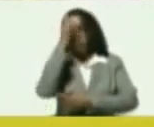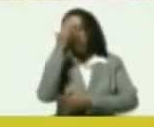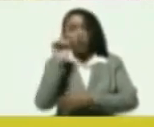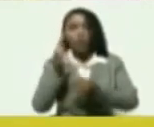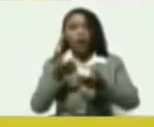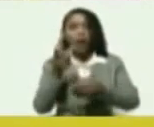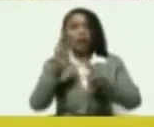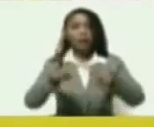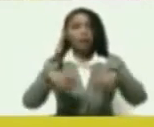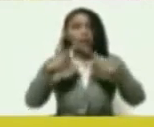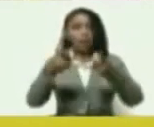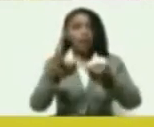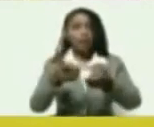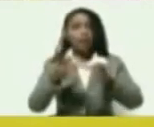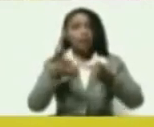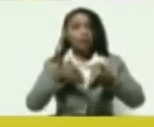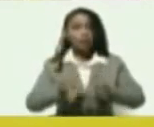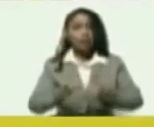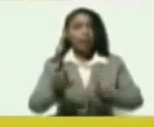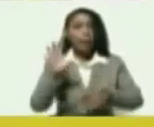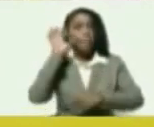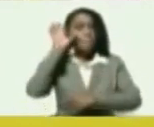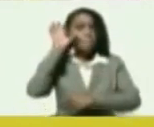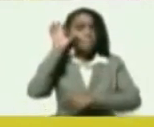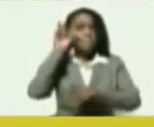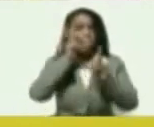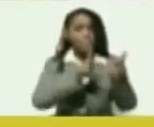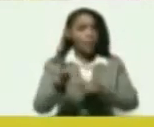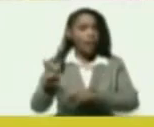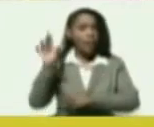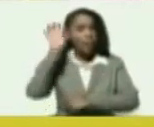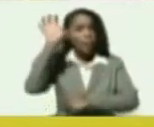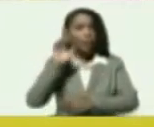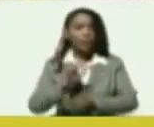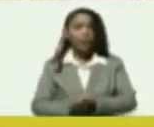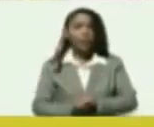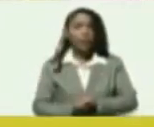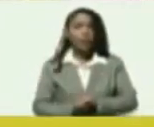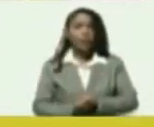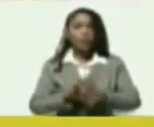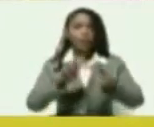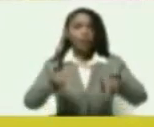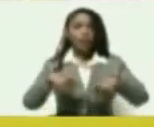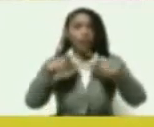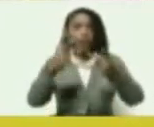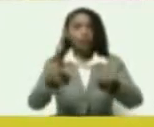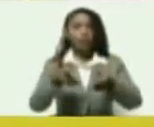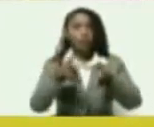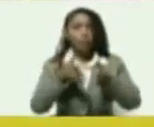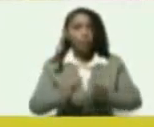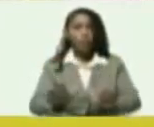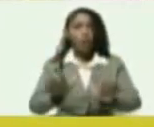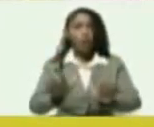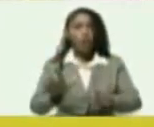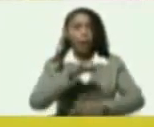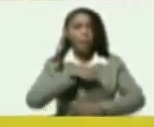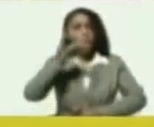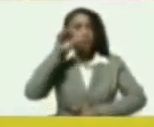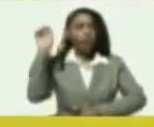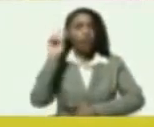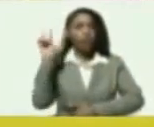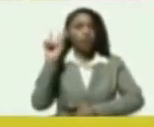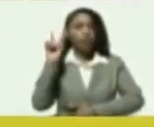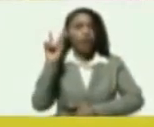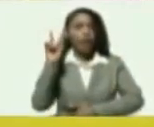30 years to February the 4th, of the plan of the homeland, the rebirth